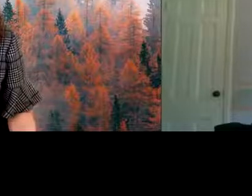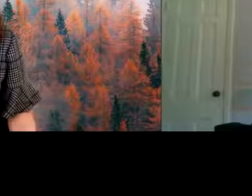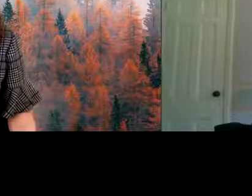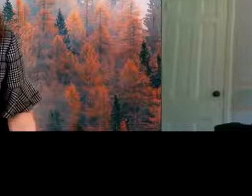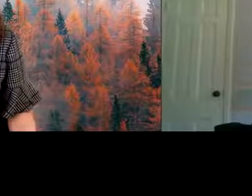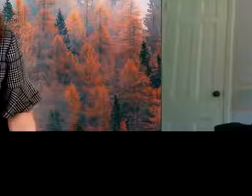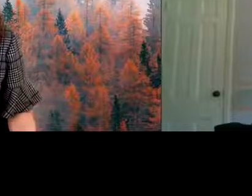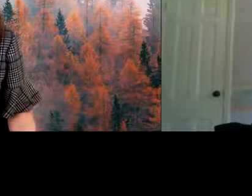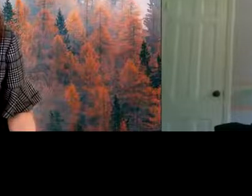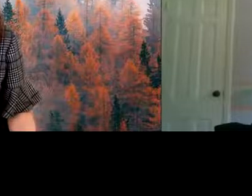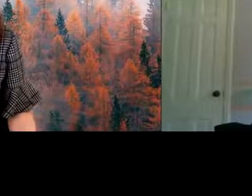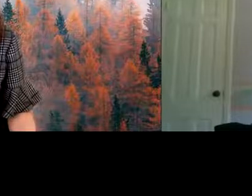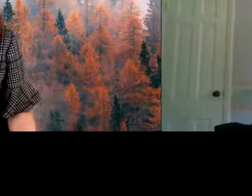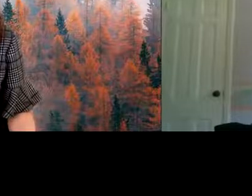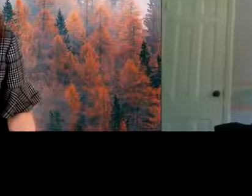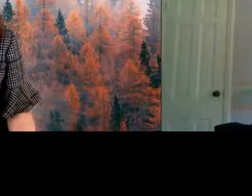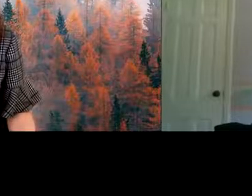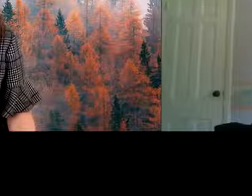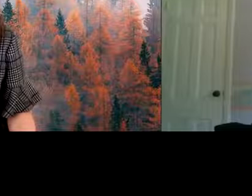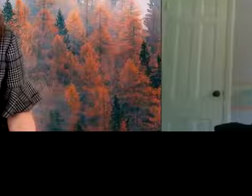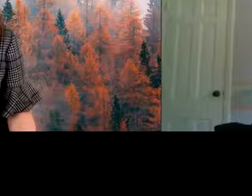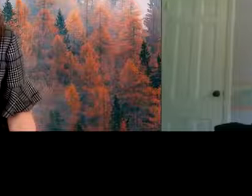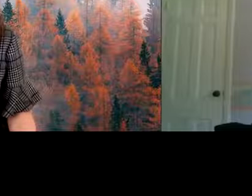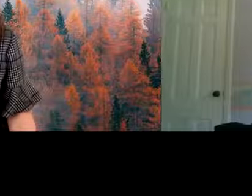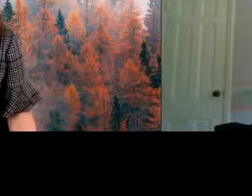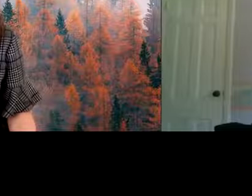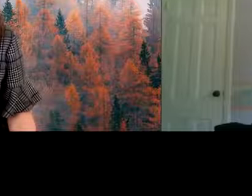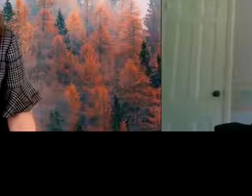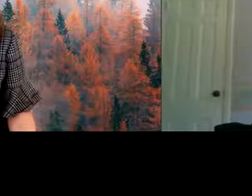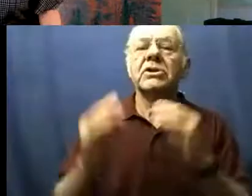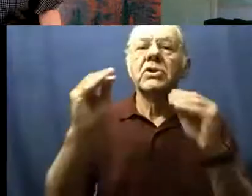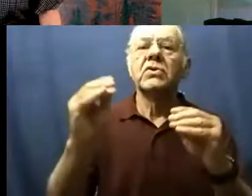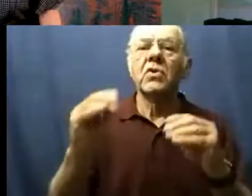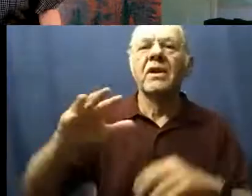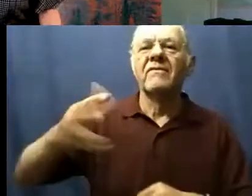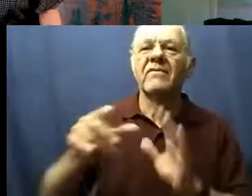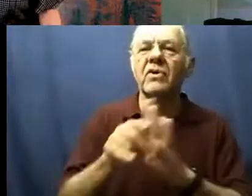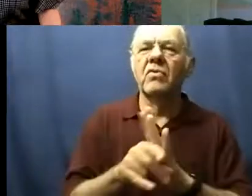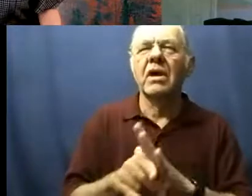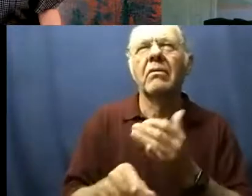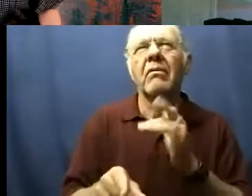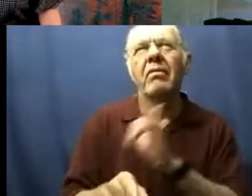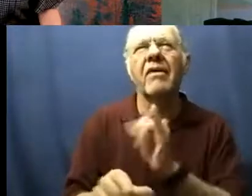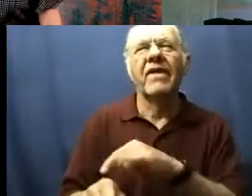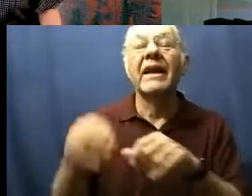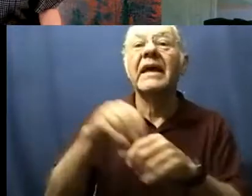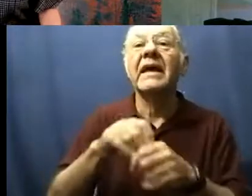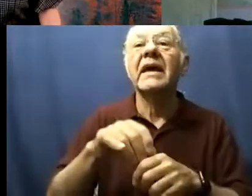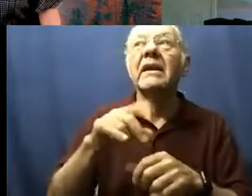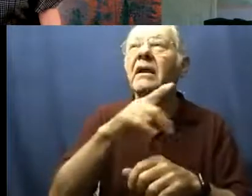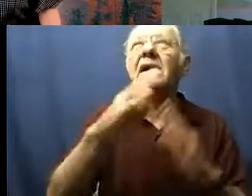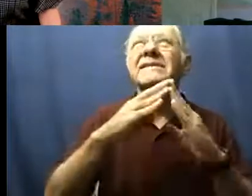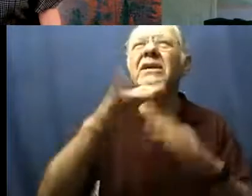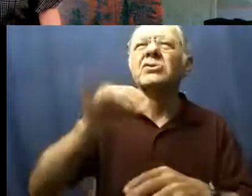has an amazing background. She taught 5th grade, I love that, in Jersey City at the start of her